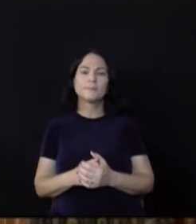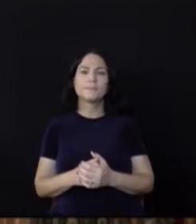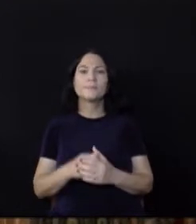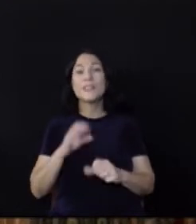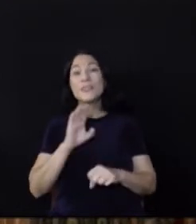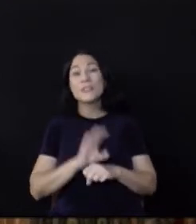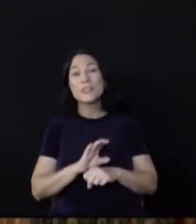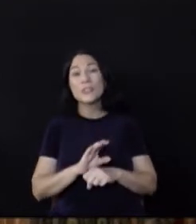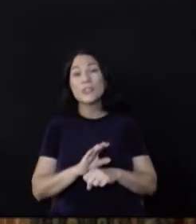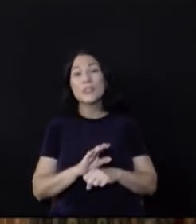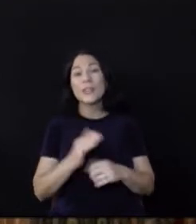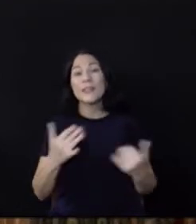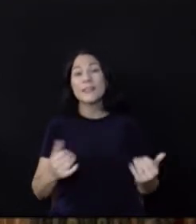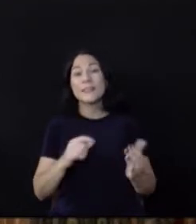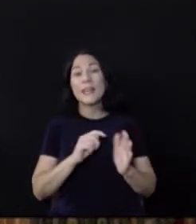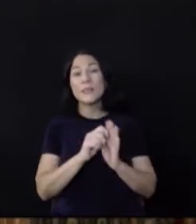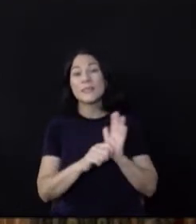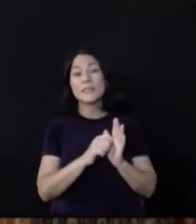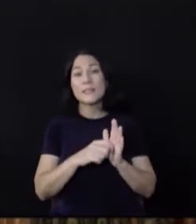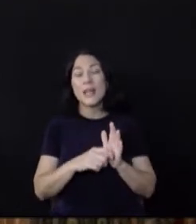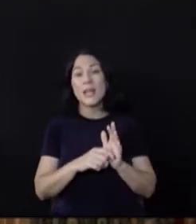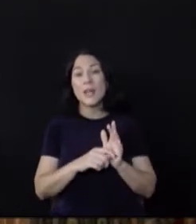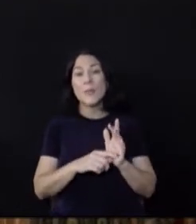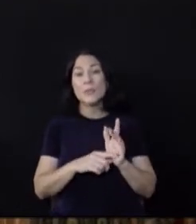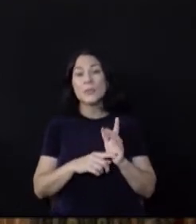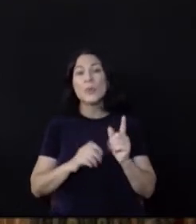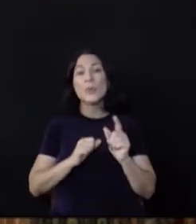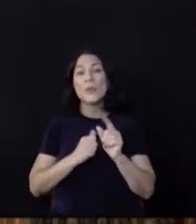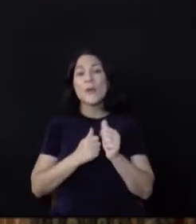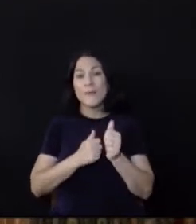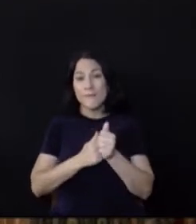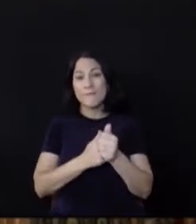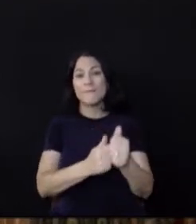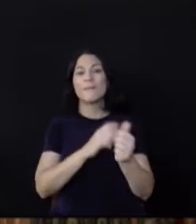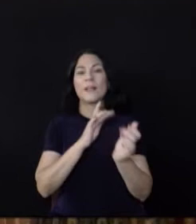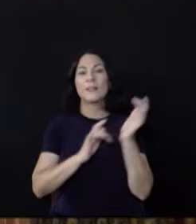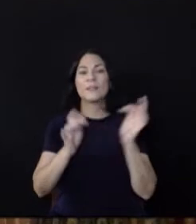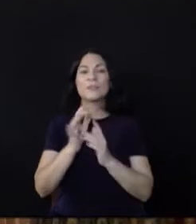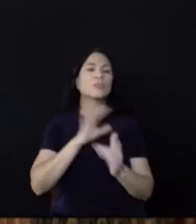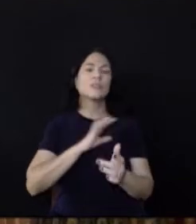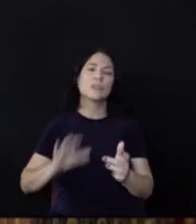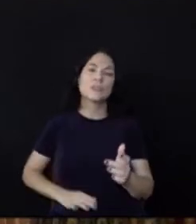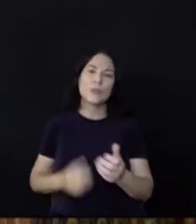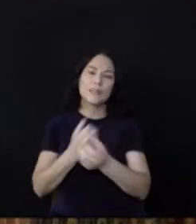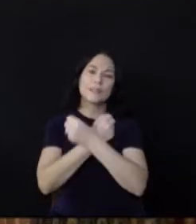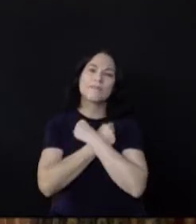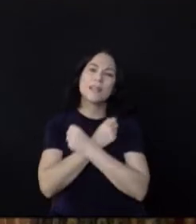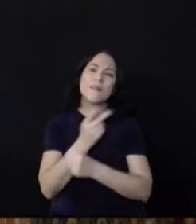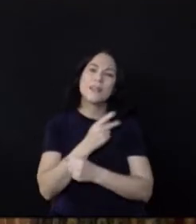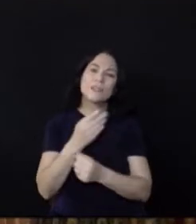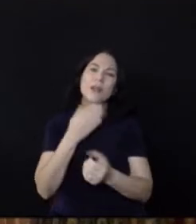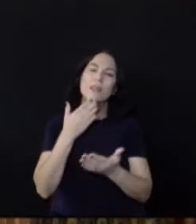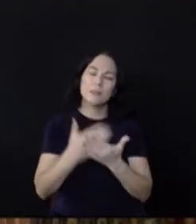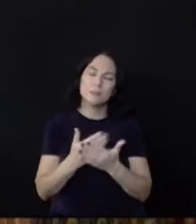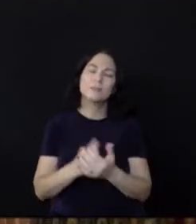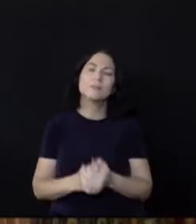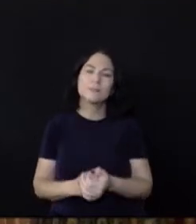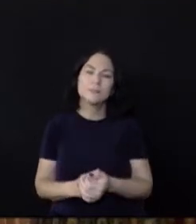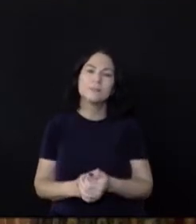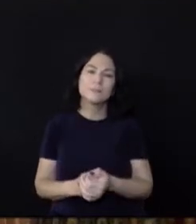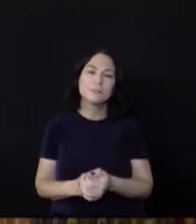Church, this is a time for us to walk in the way of Jesus Christ, to love one another well.